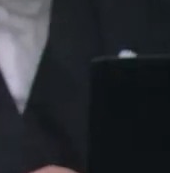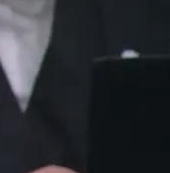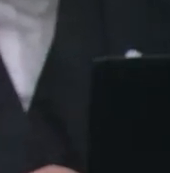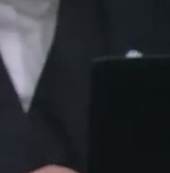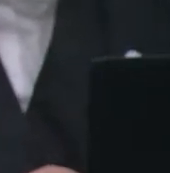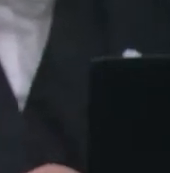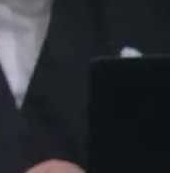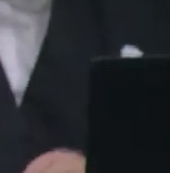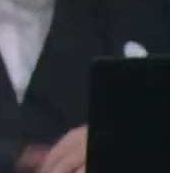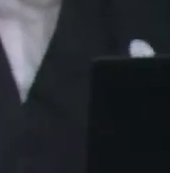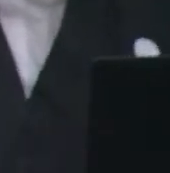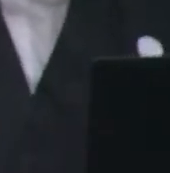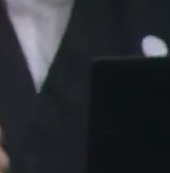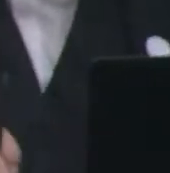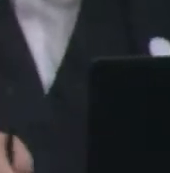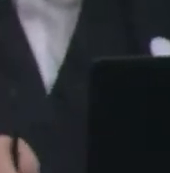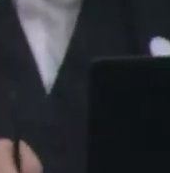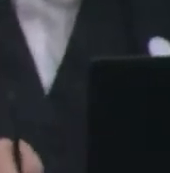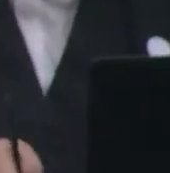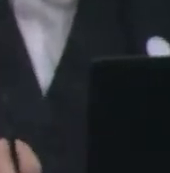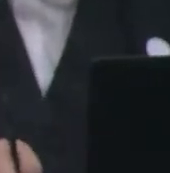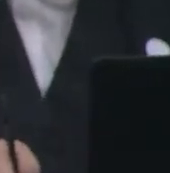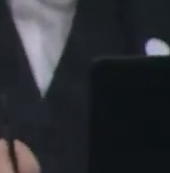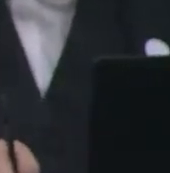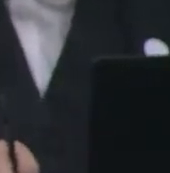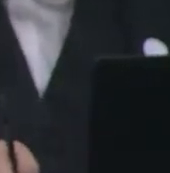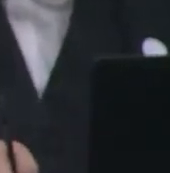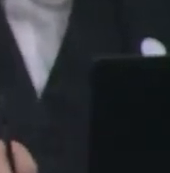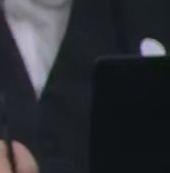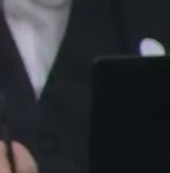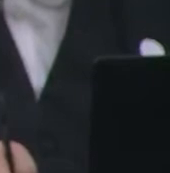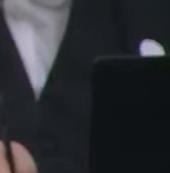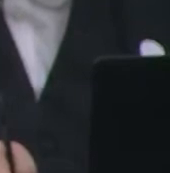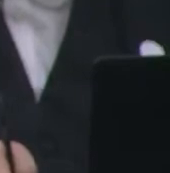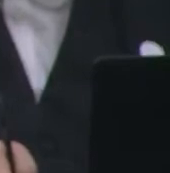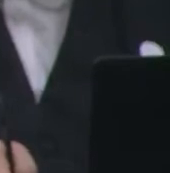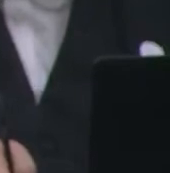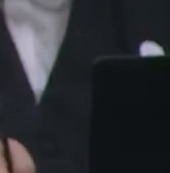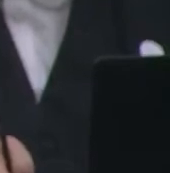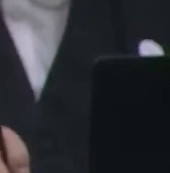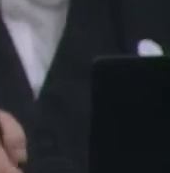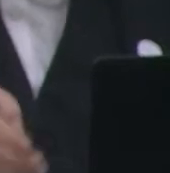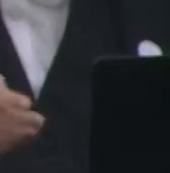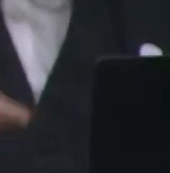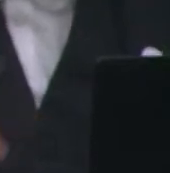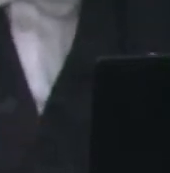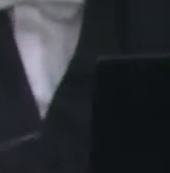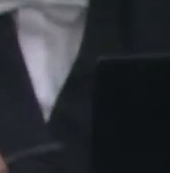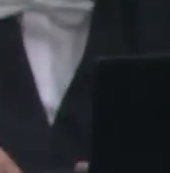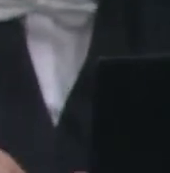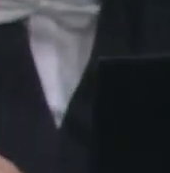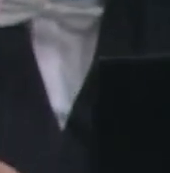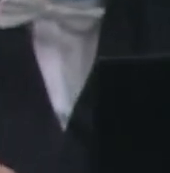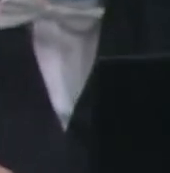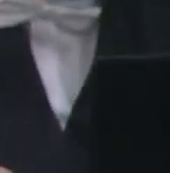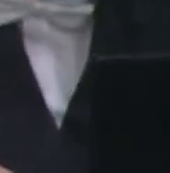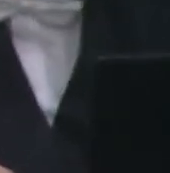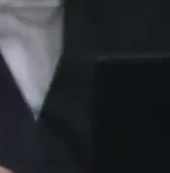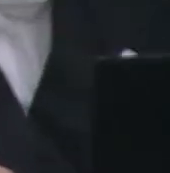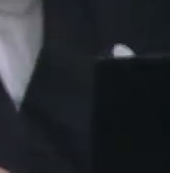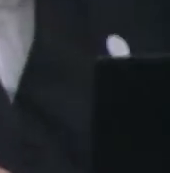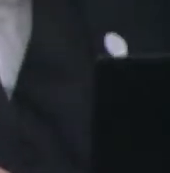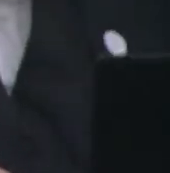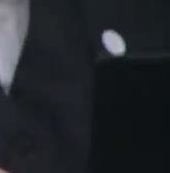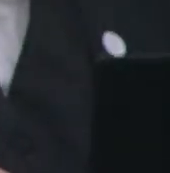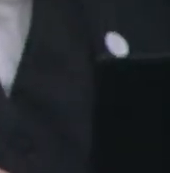major SOEs that we have in our country and reviewing the turnaround plans for each SOE in